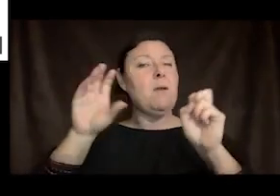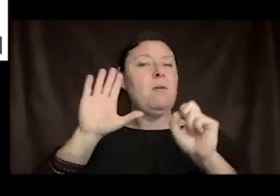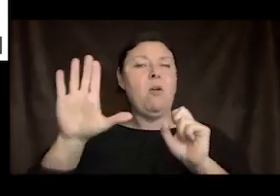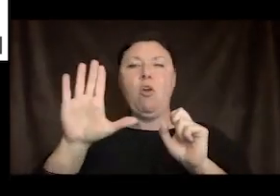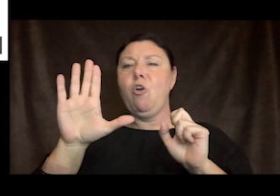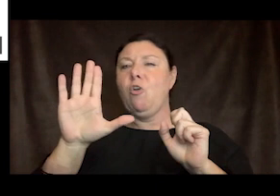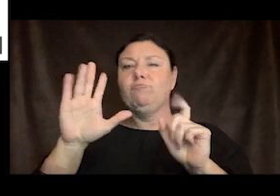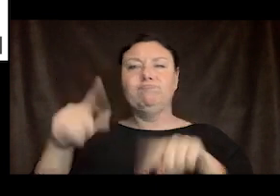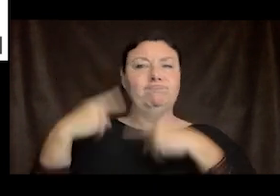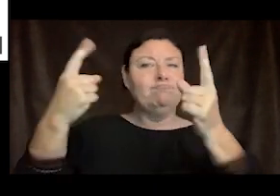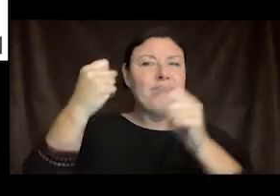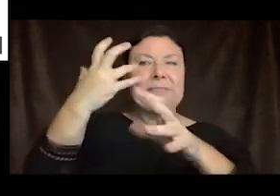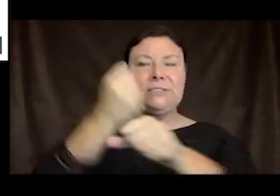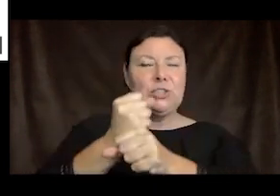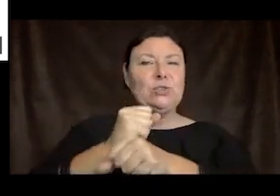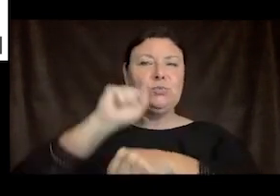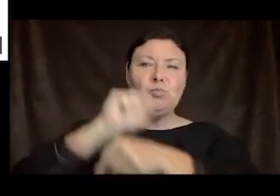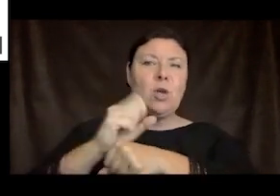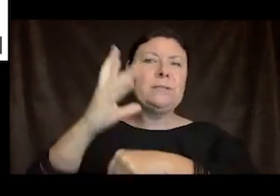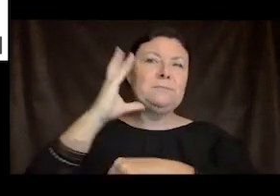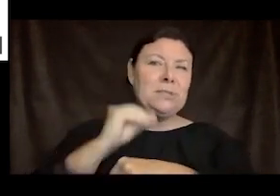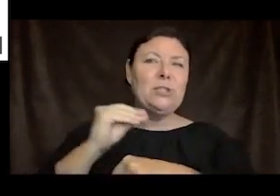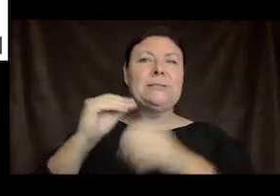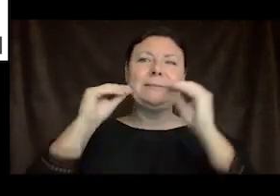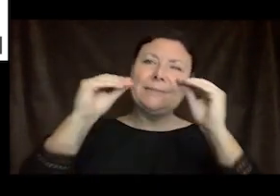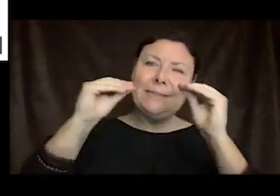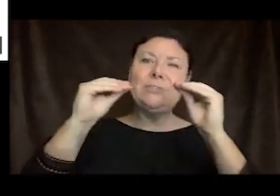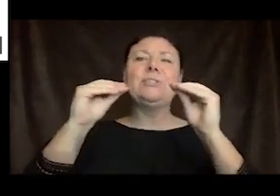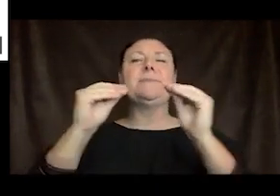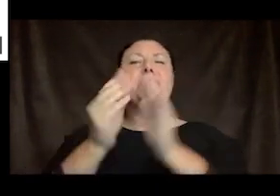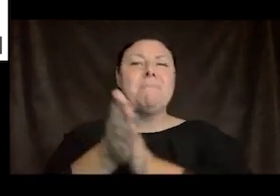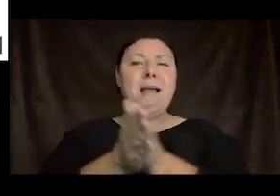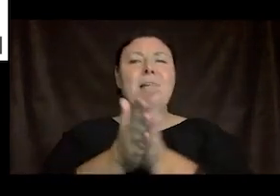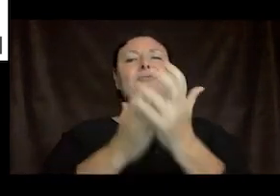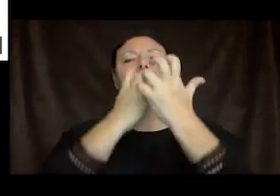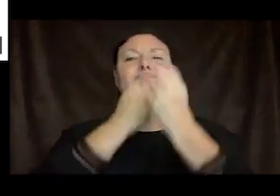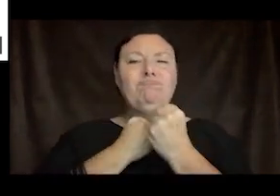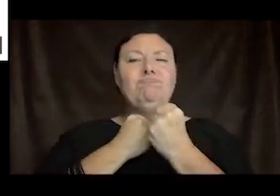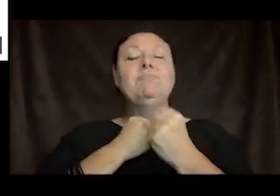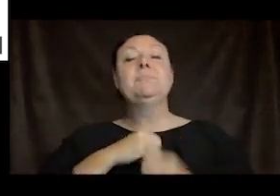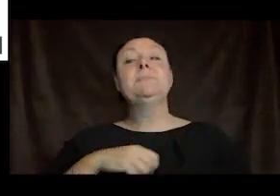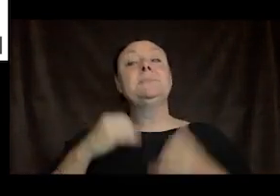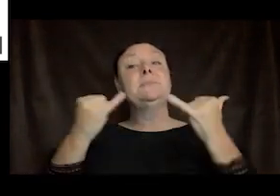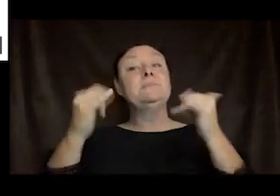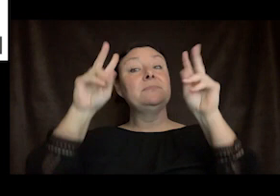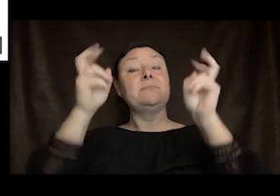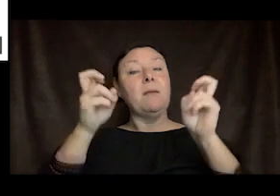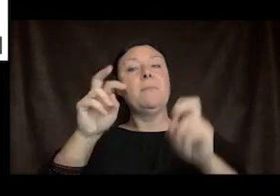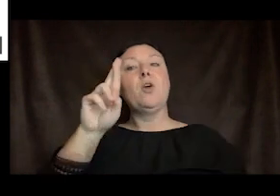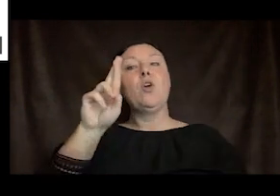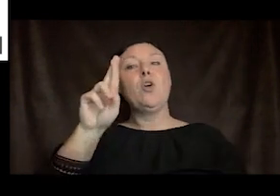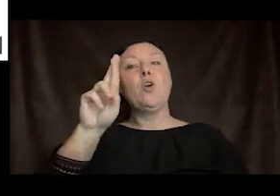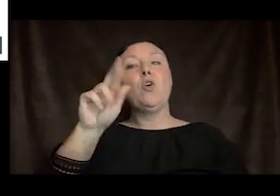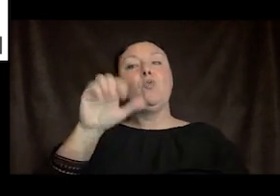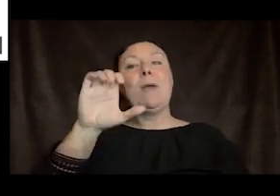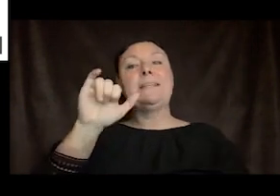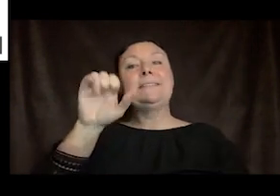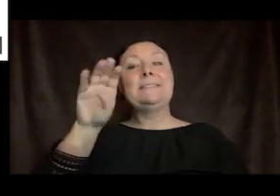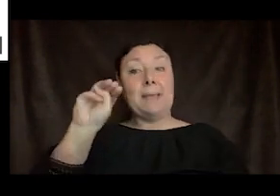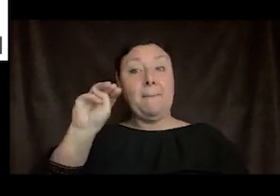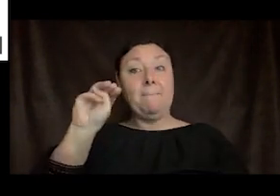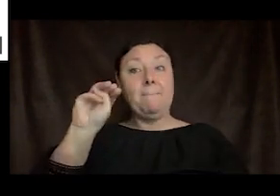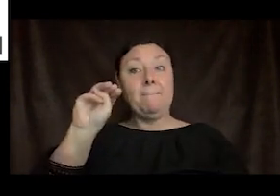life's path. So today, this session will be teaching about racism, assembling a teacher's